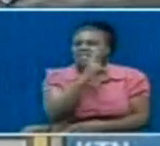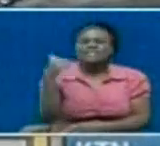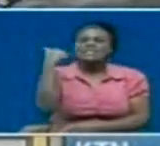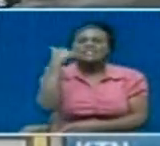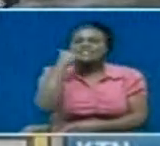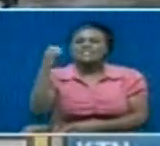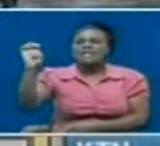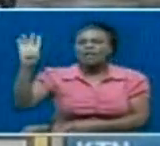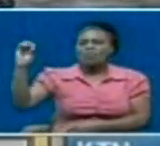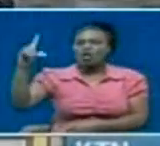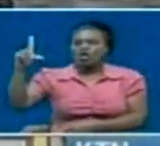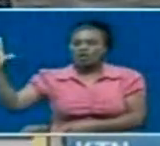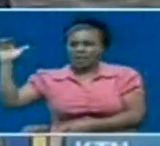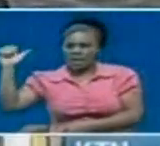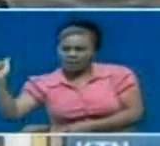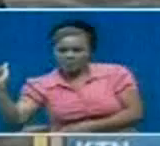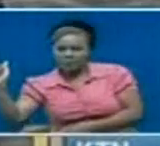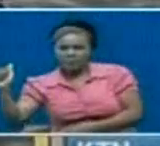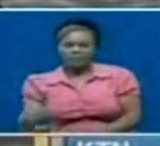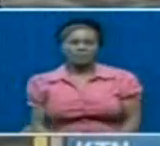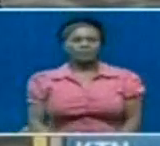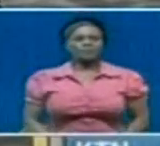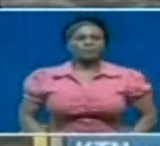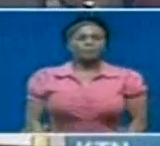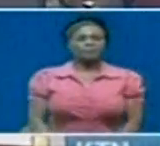virus. Ian Wafula, KTN.